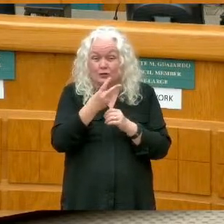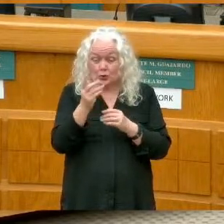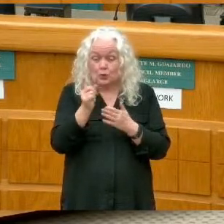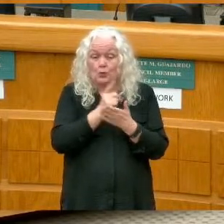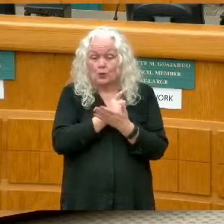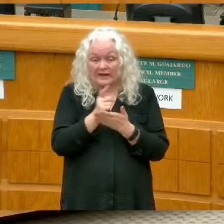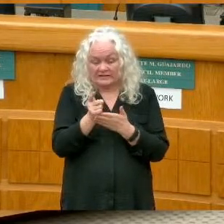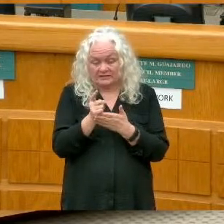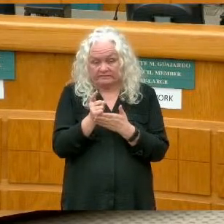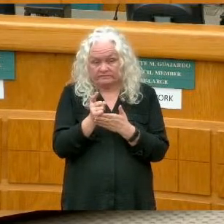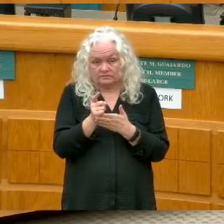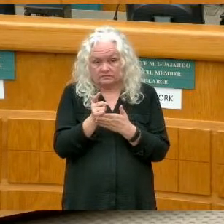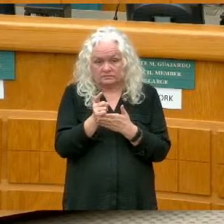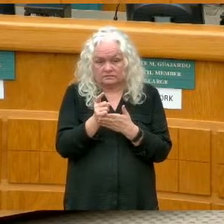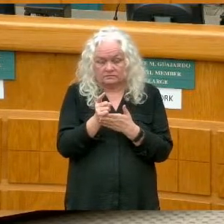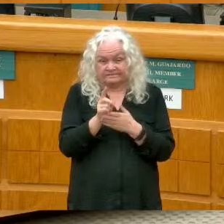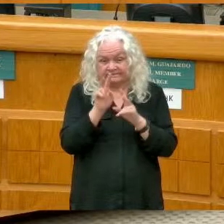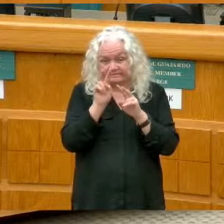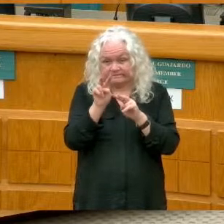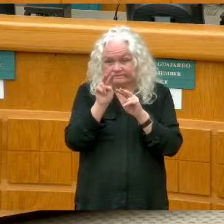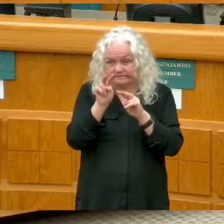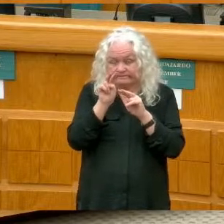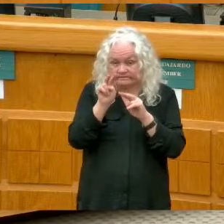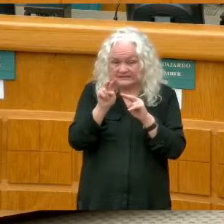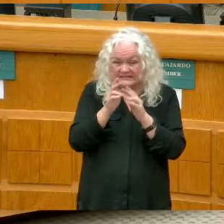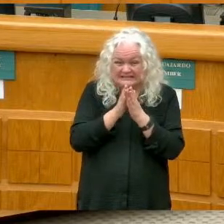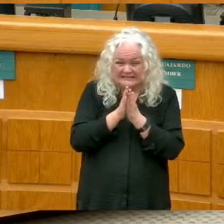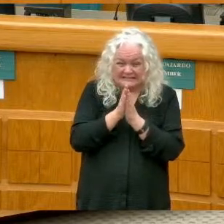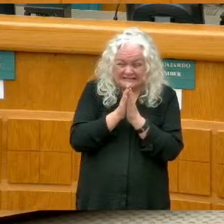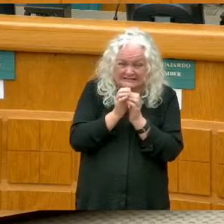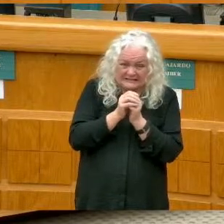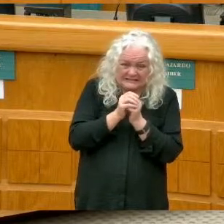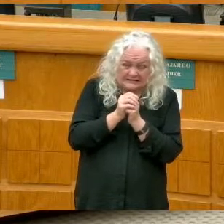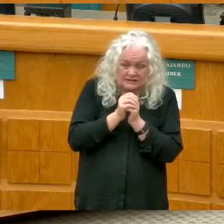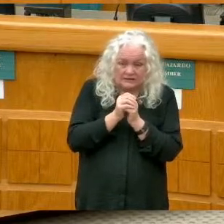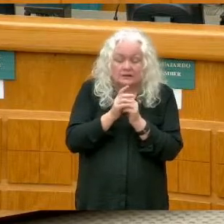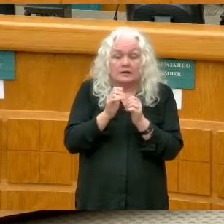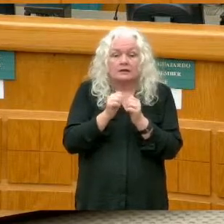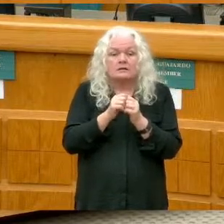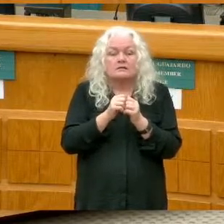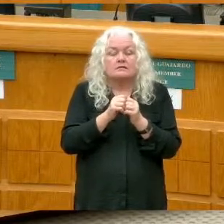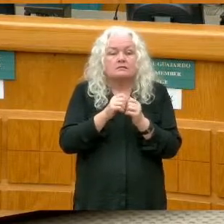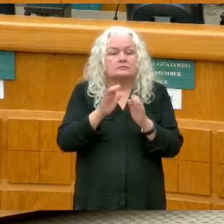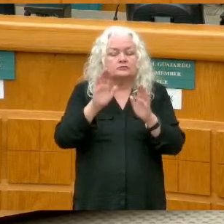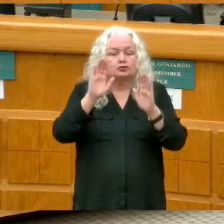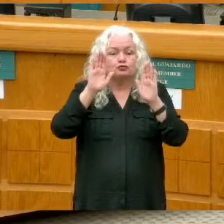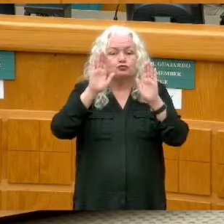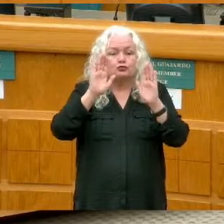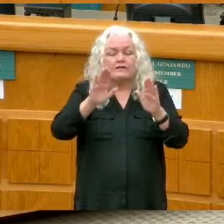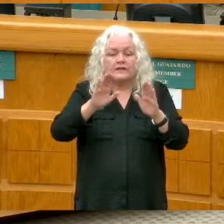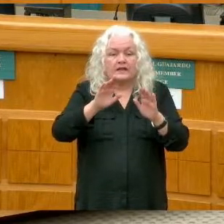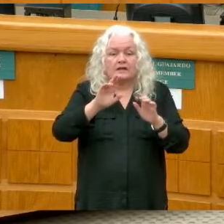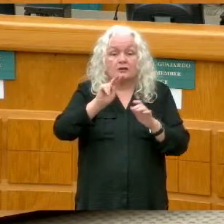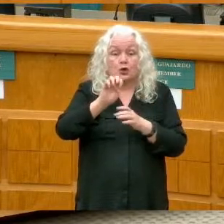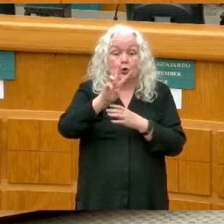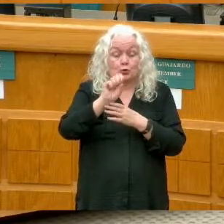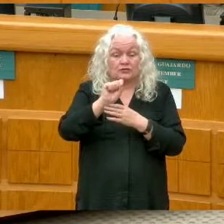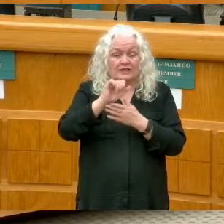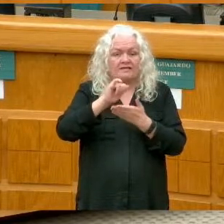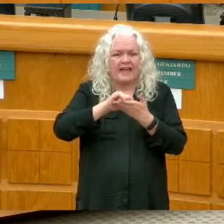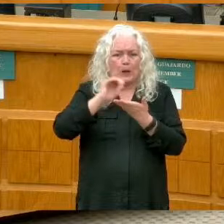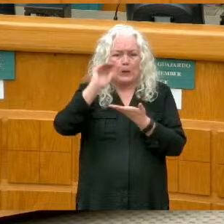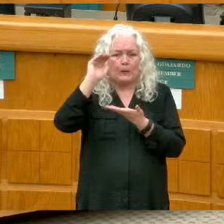weeks. And although it is unbelievable news that these cases are